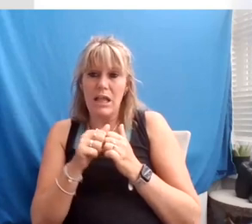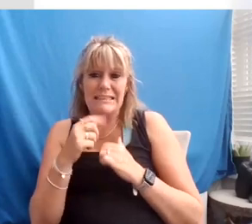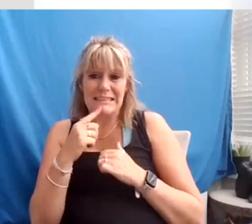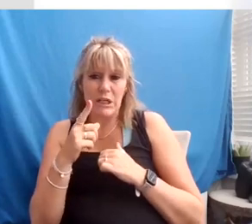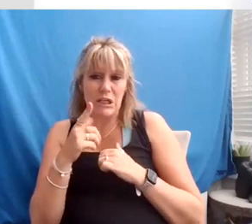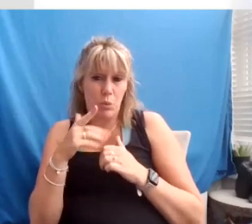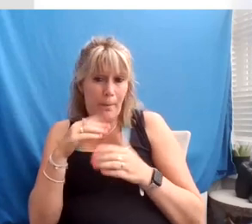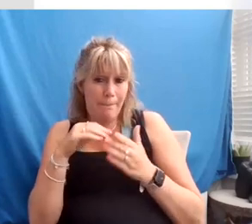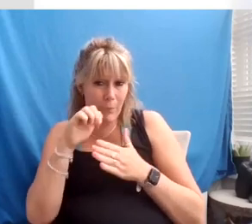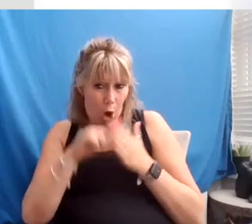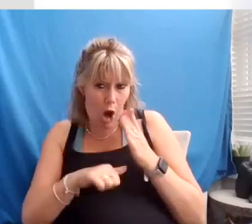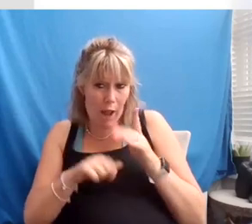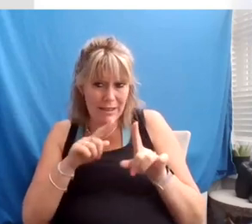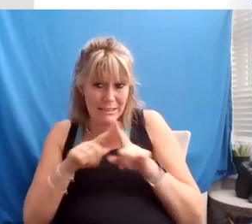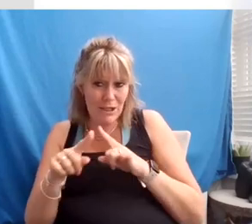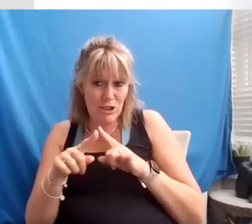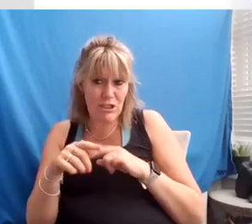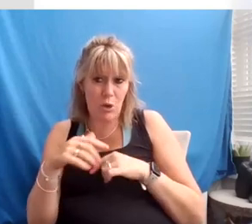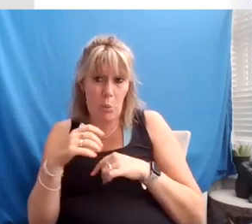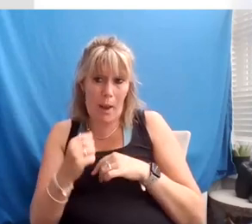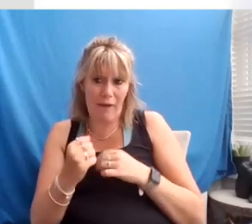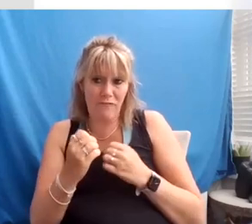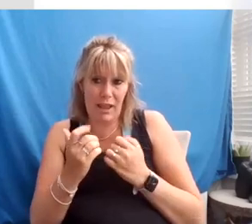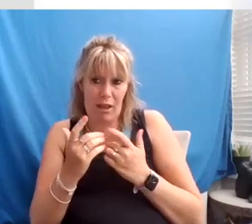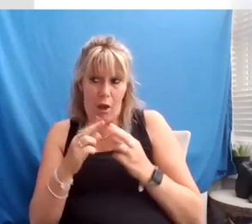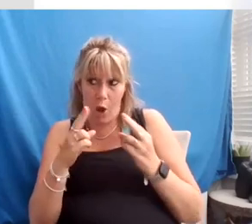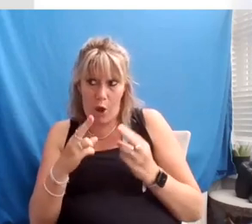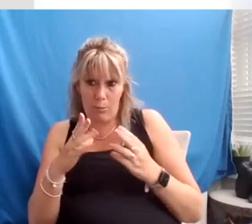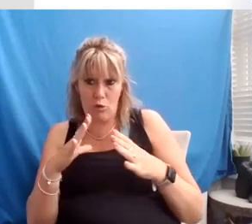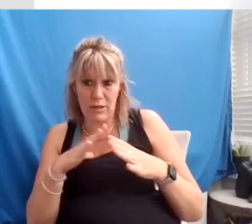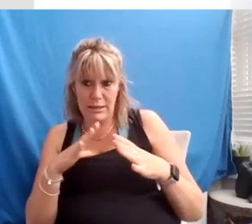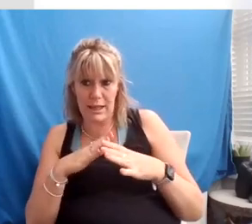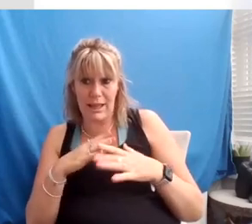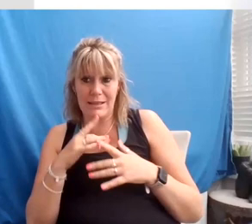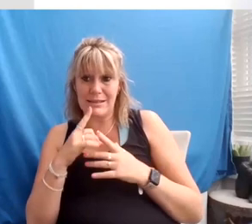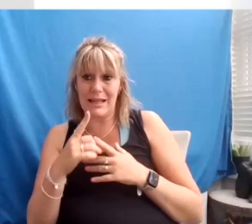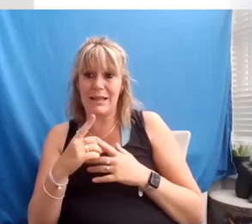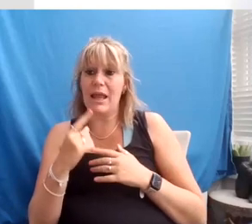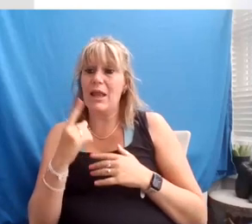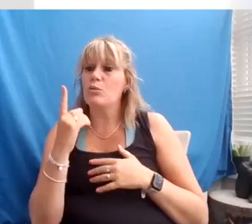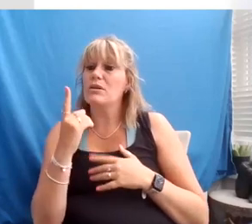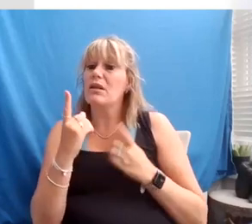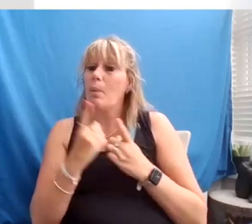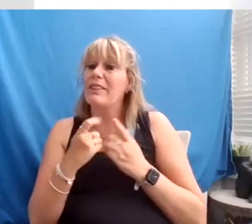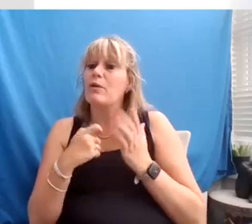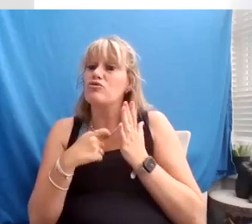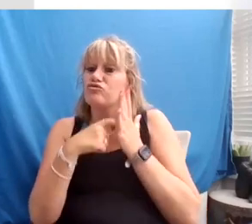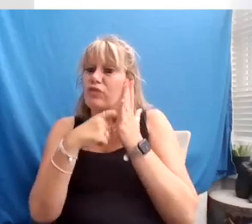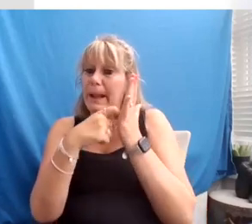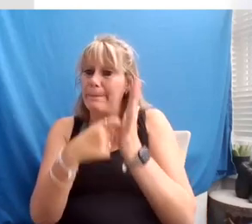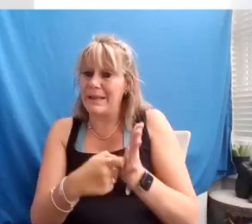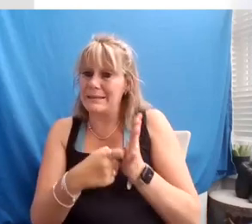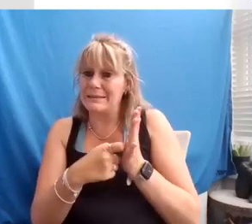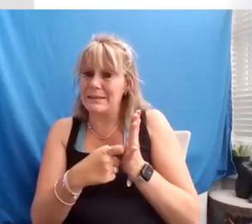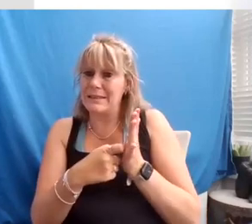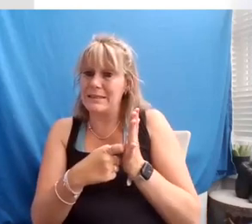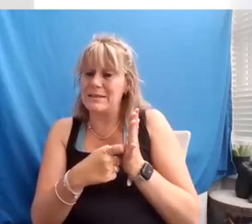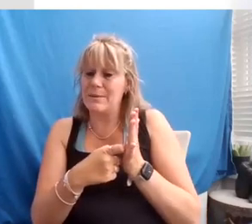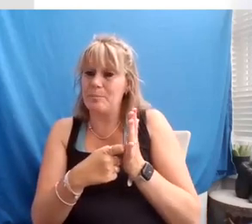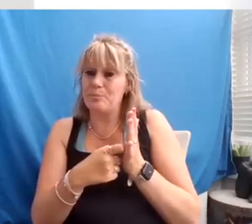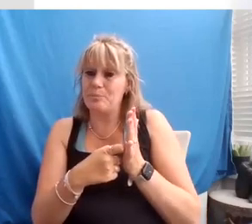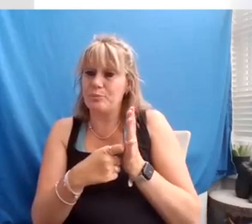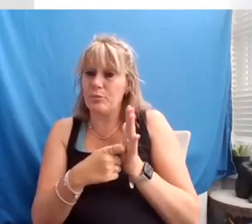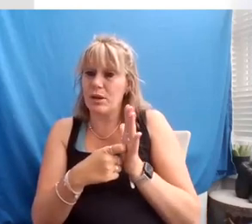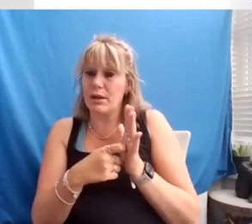recommended, or did you have a supply? Or it was something that was recommended and was supplied